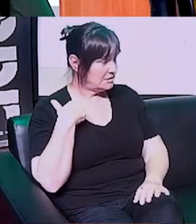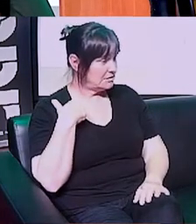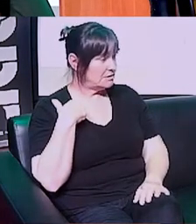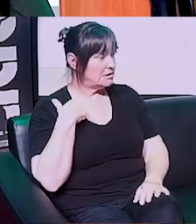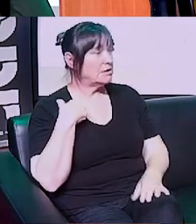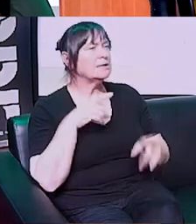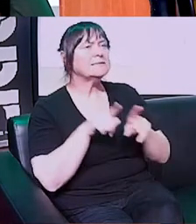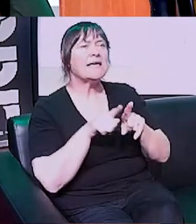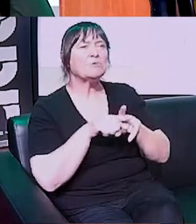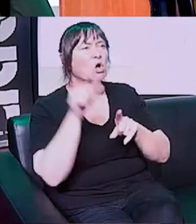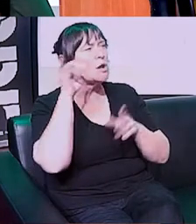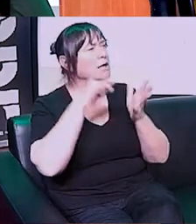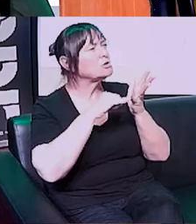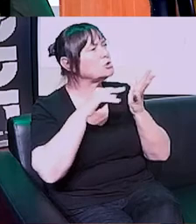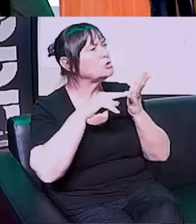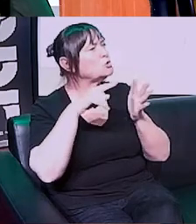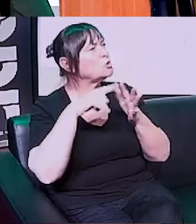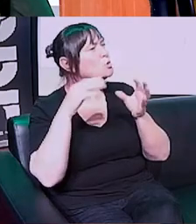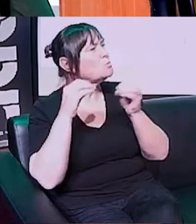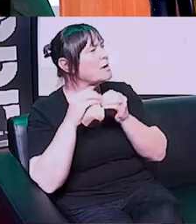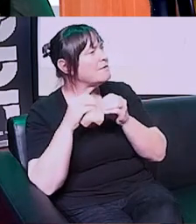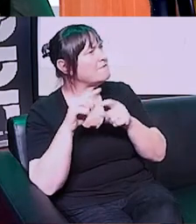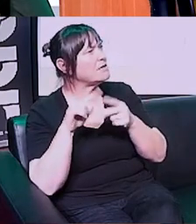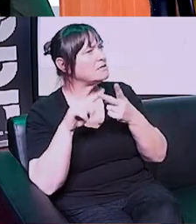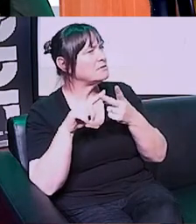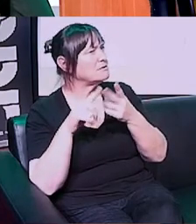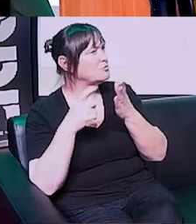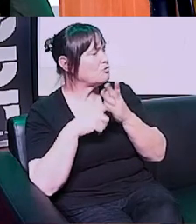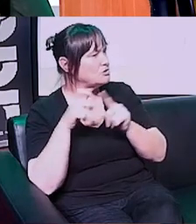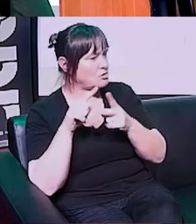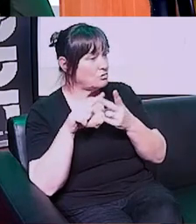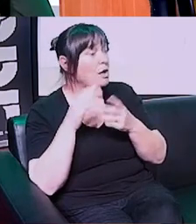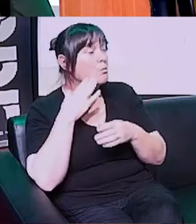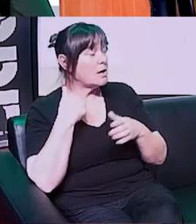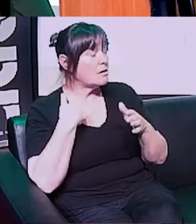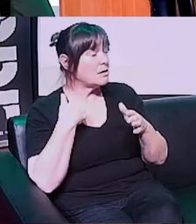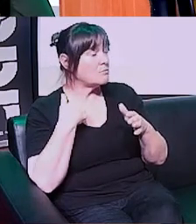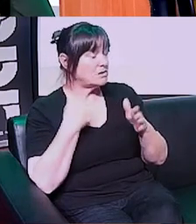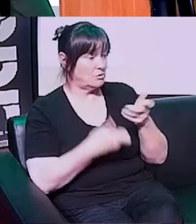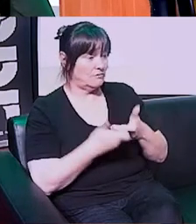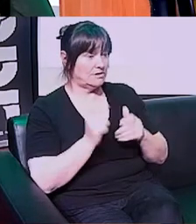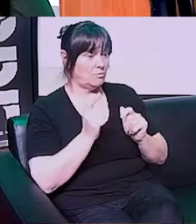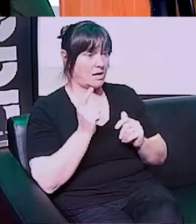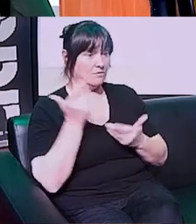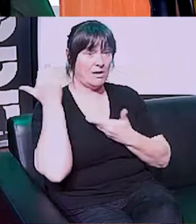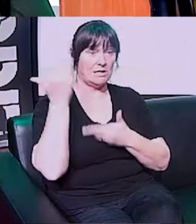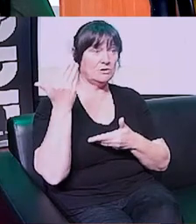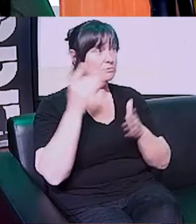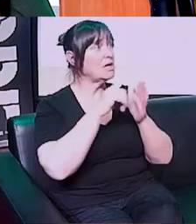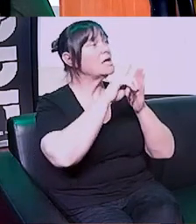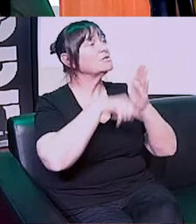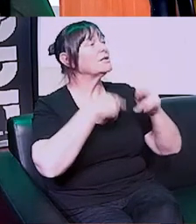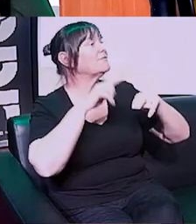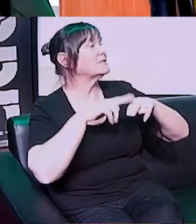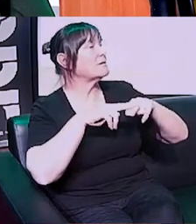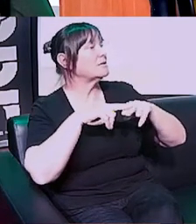Sue Bradford was in there, Nandor Tanscross, Rod Donald. When I was at university, one of my lecturers was Jeanette Fitzsimons as well. And after